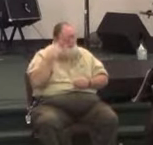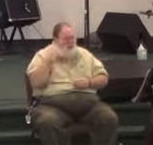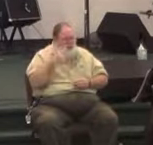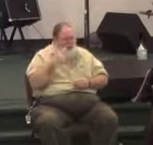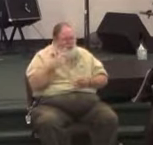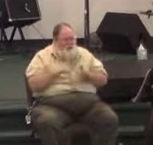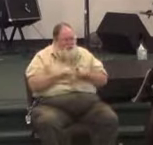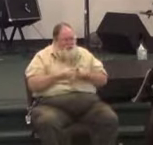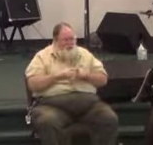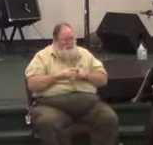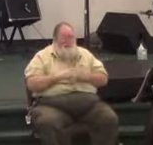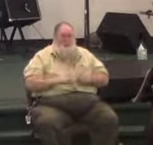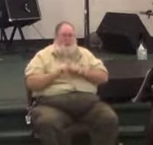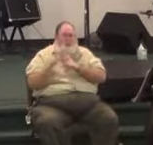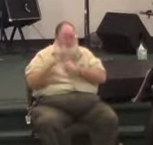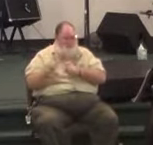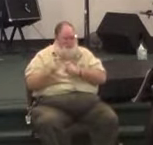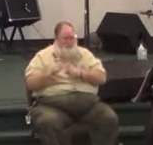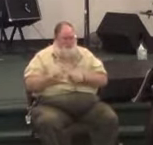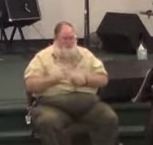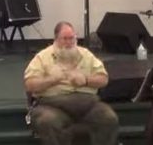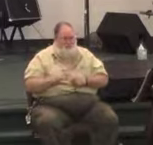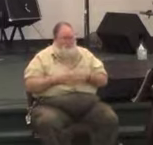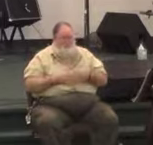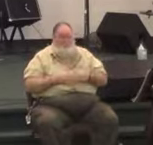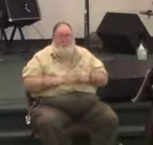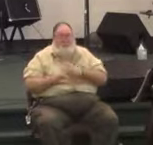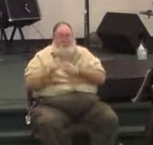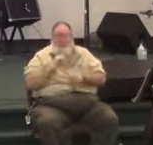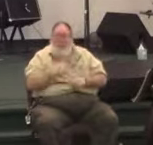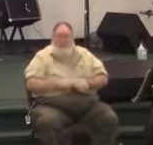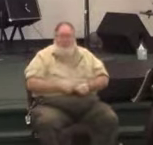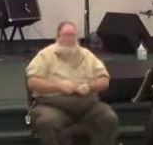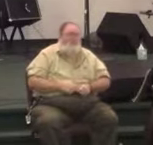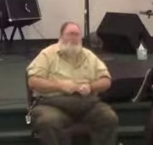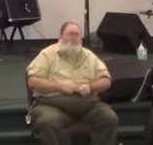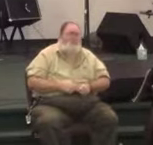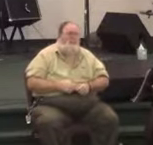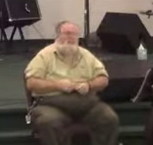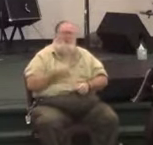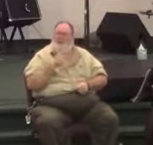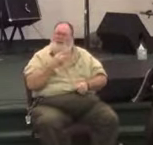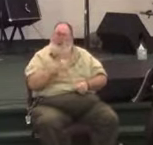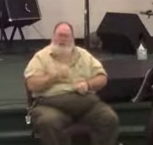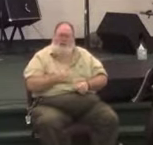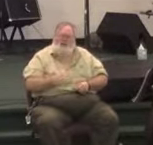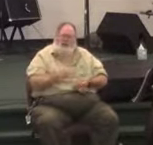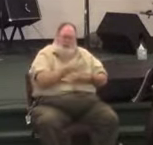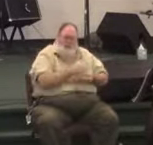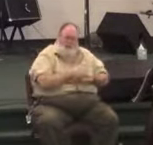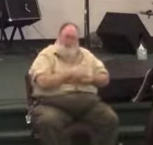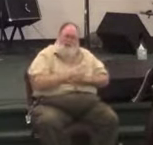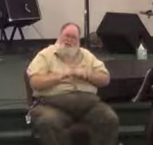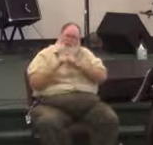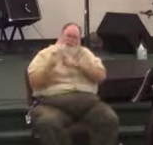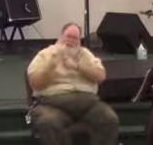heart to give or not. So we don't take an offering up here for those of you that are guests. We ask you to come in here prepared